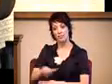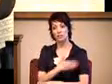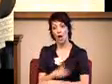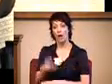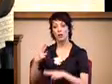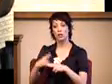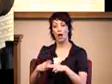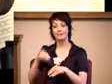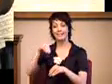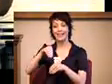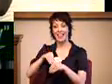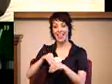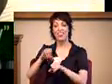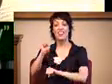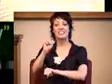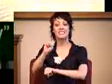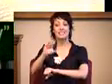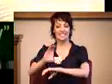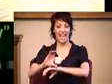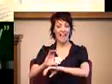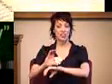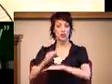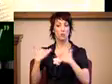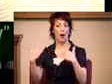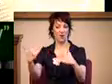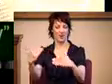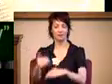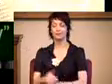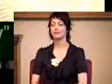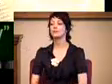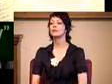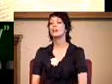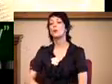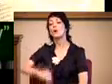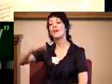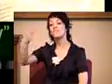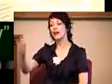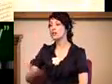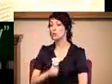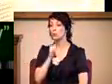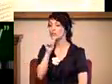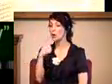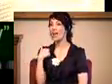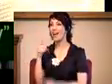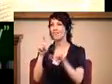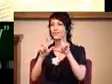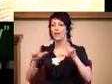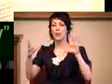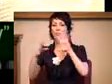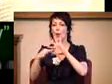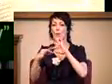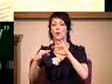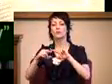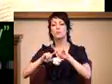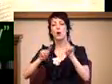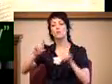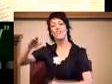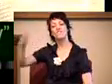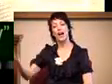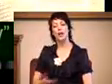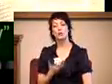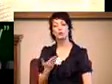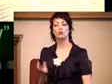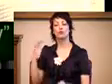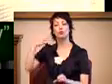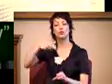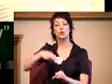Sanctuary. We've done it in the past a few times. So I just want to invite you. We don't have PowerPoint slides up, but we want to invite you to sing along